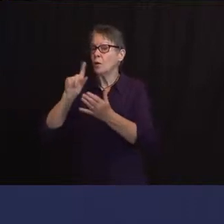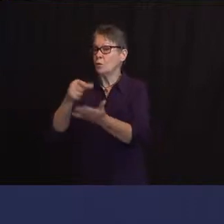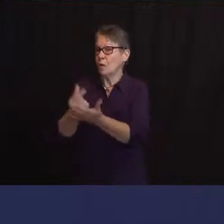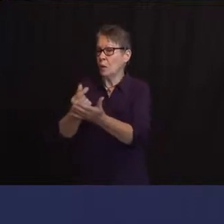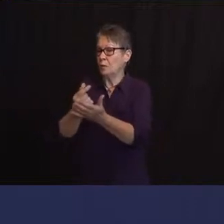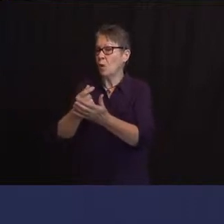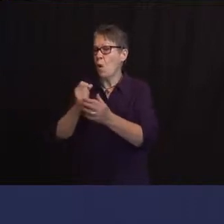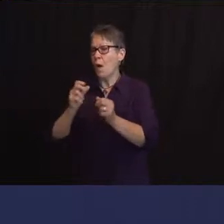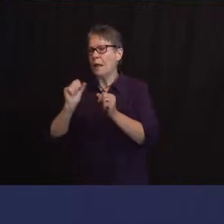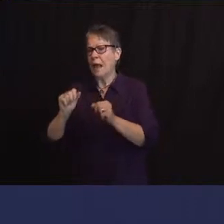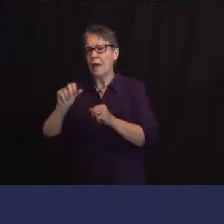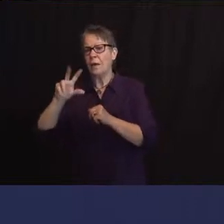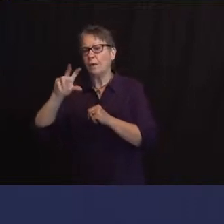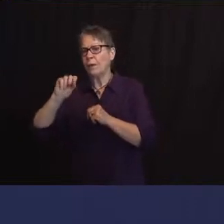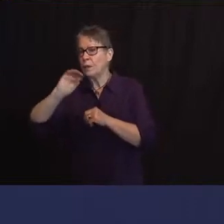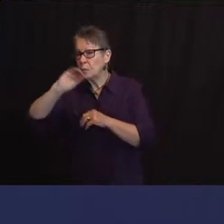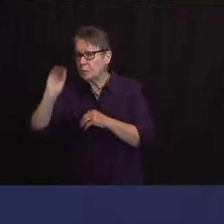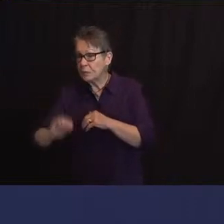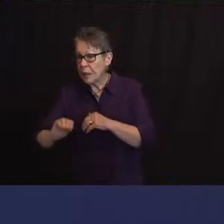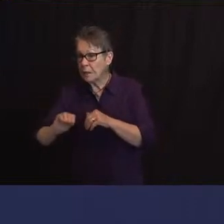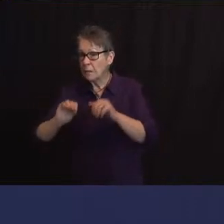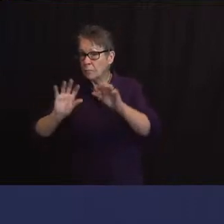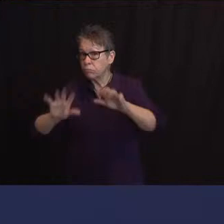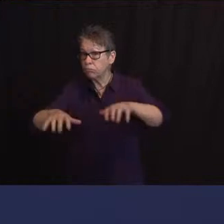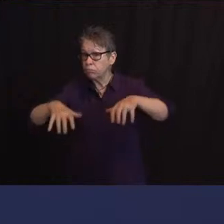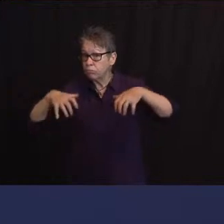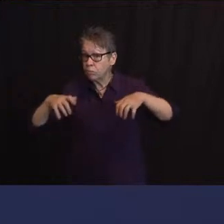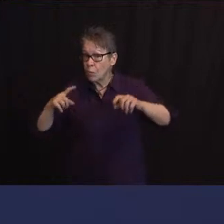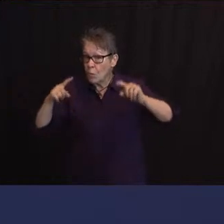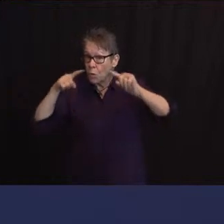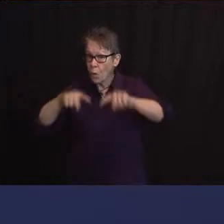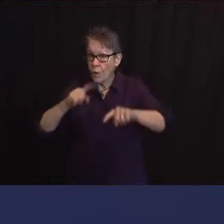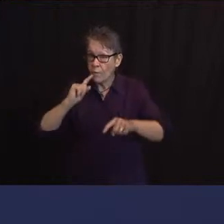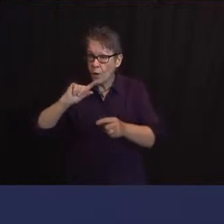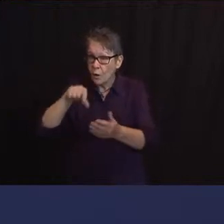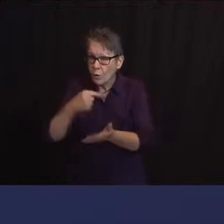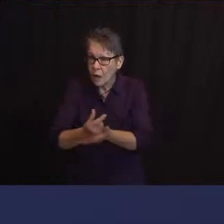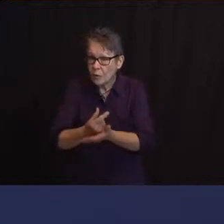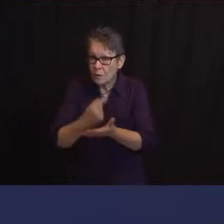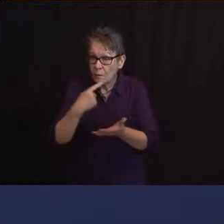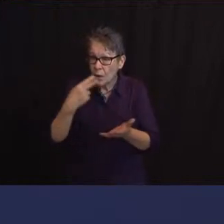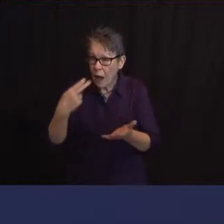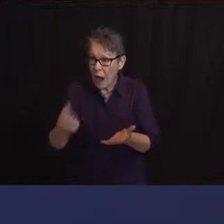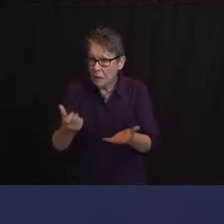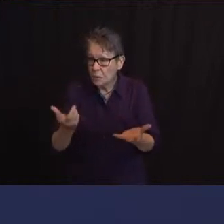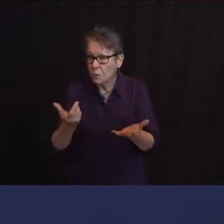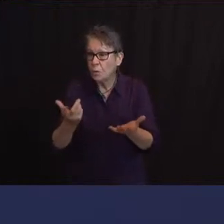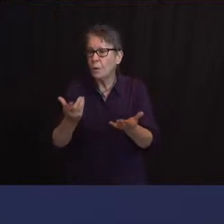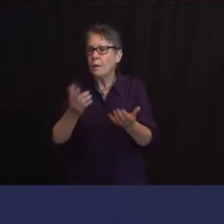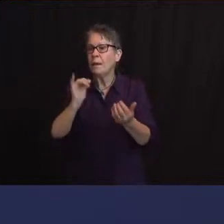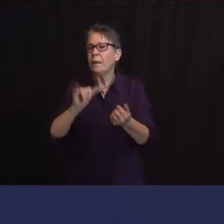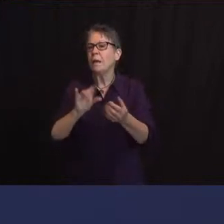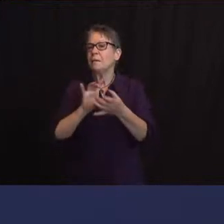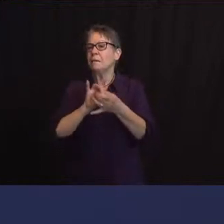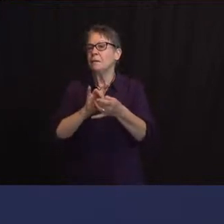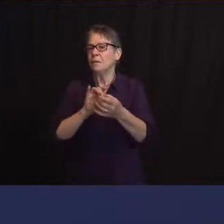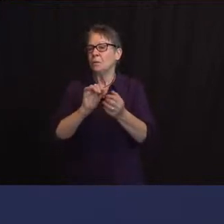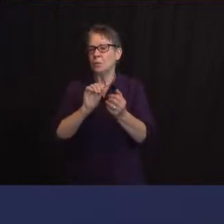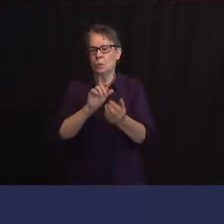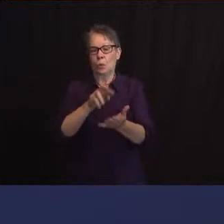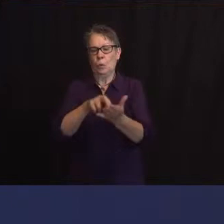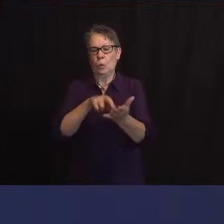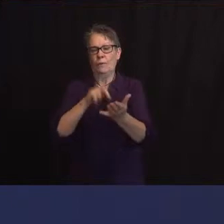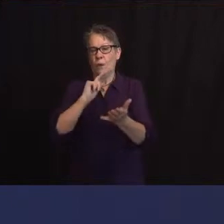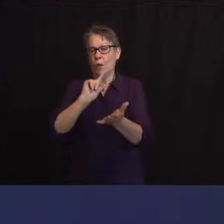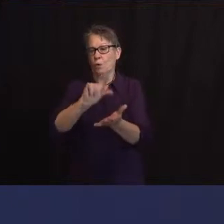or outdoors, or do you plan to update any guidance before time runs out on the school year? And finally, from Brian